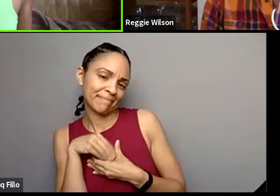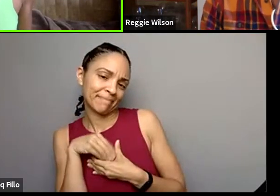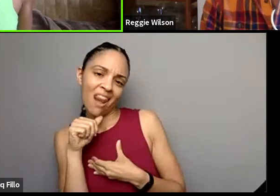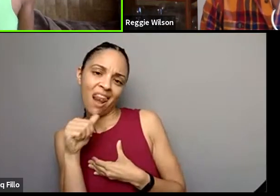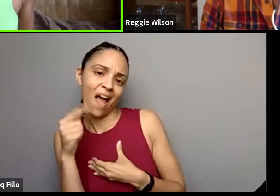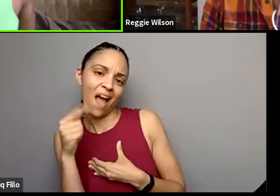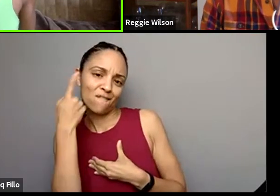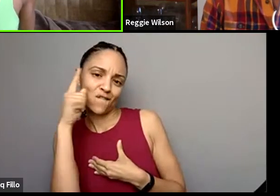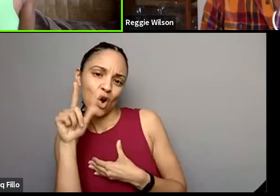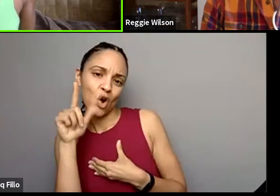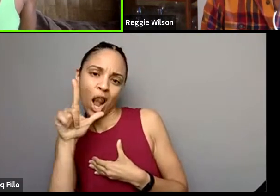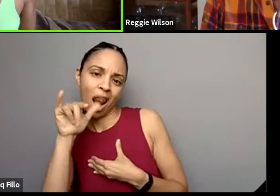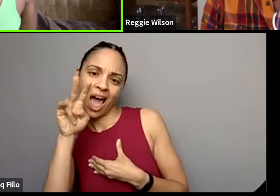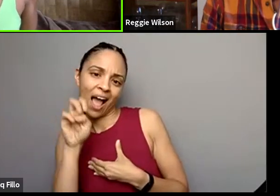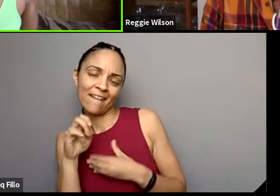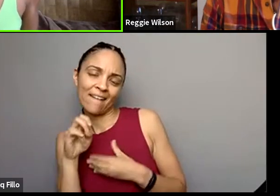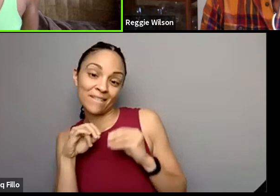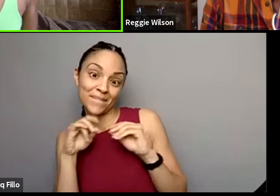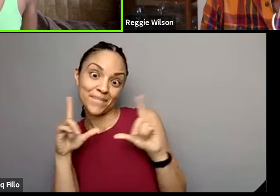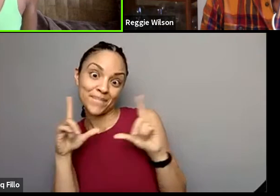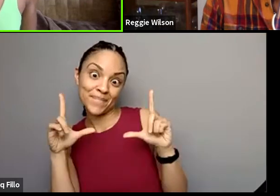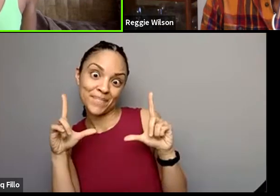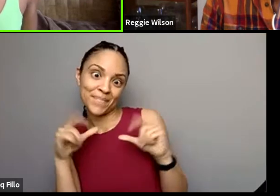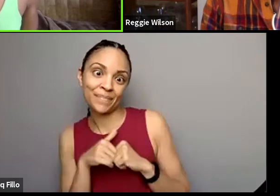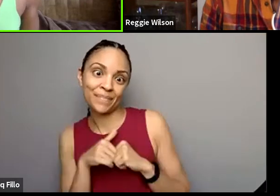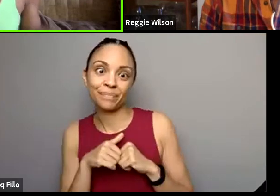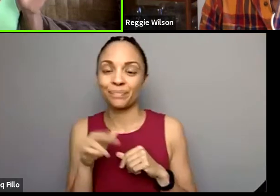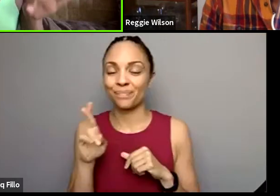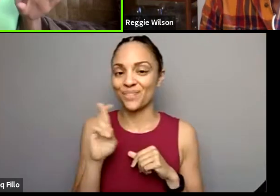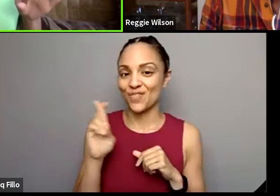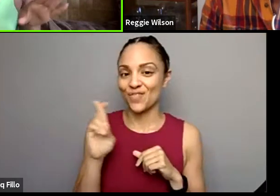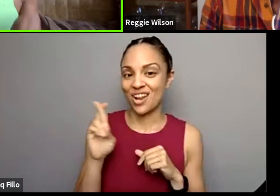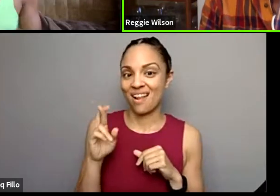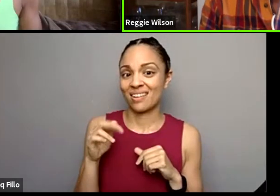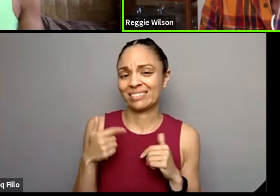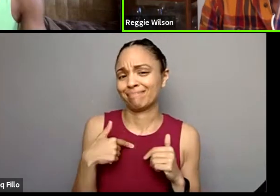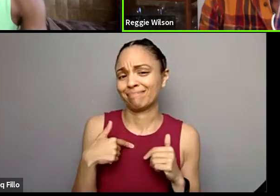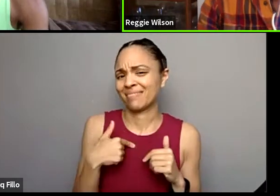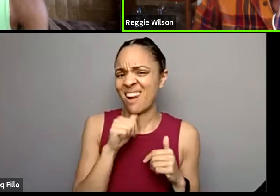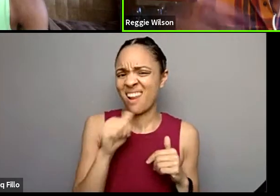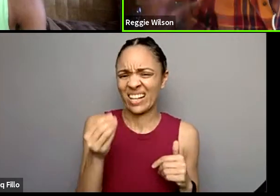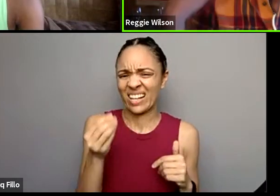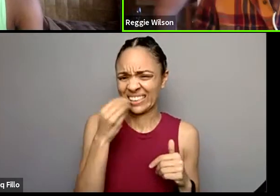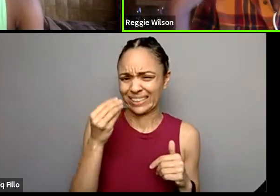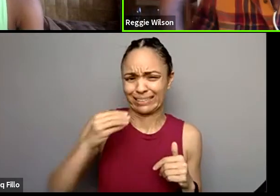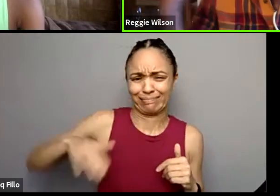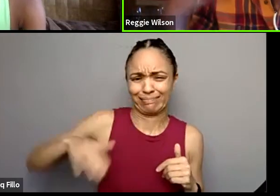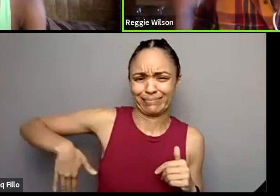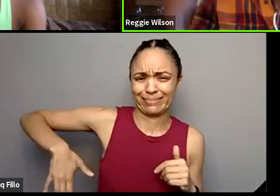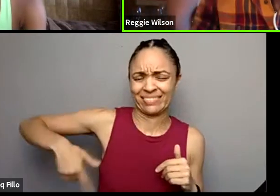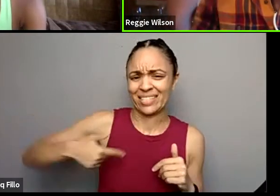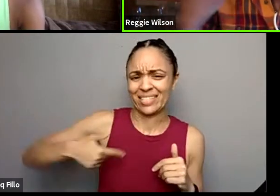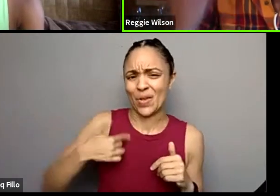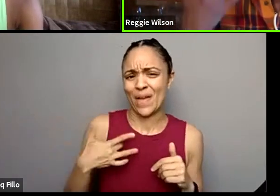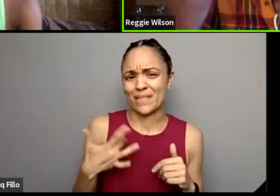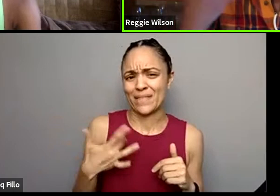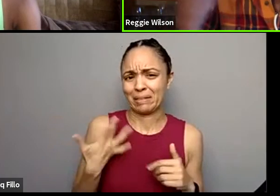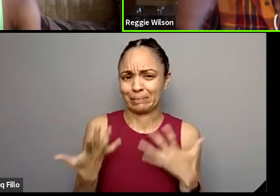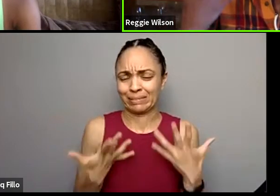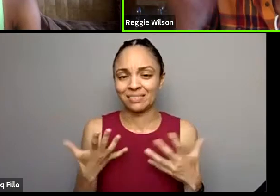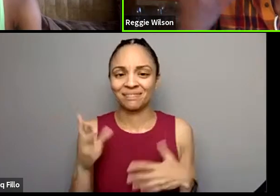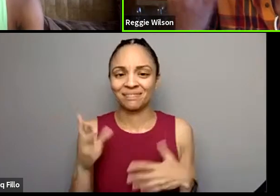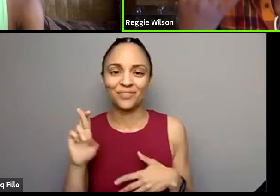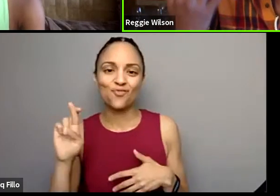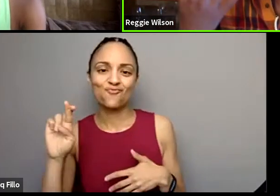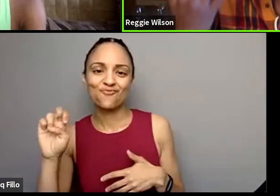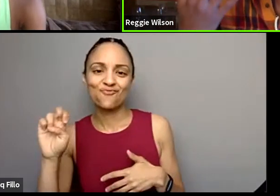It's hitting me, maybe because I haven't eaten in a few hours, but. It's a little warm. It's a little kind of nervous. You don't know